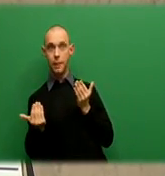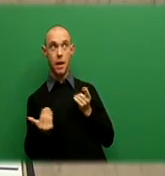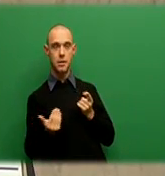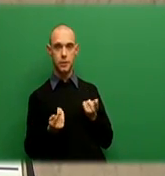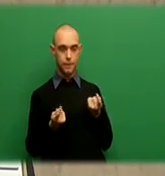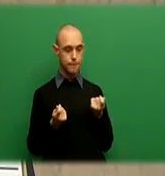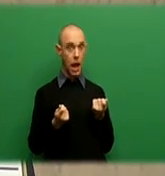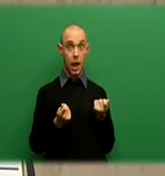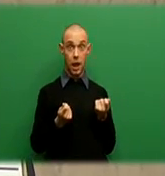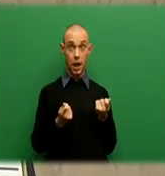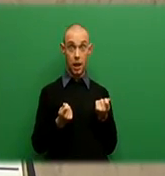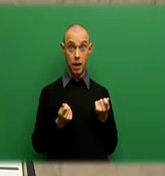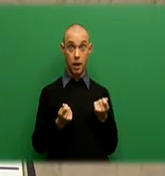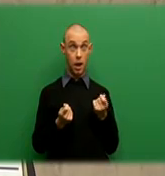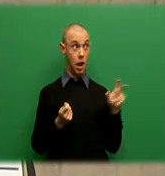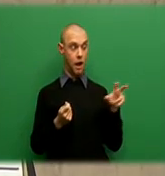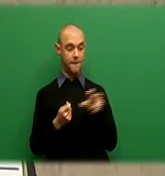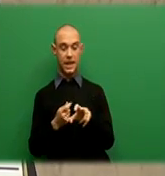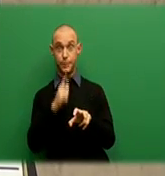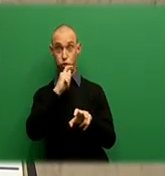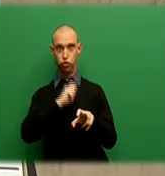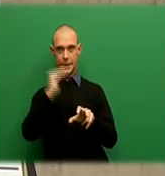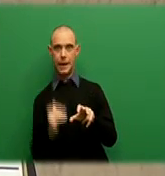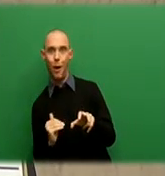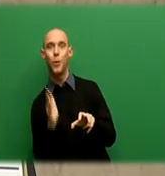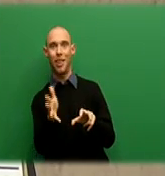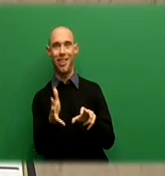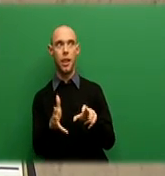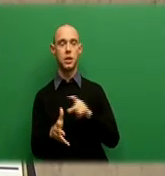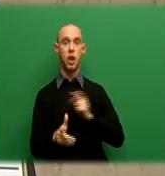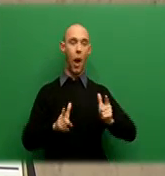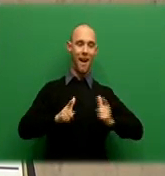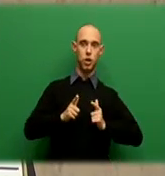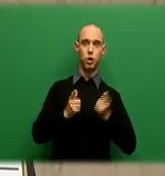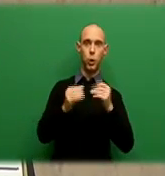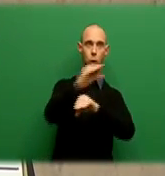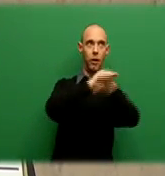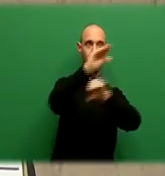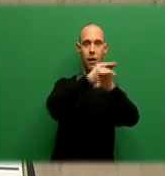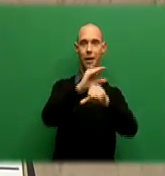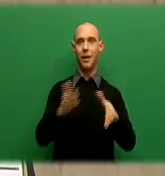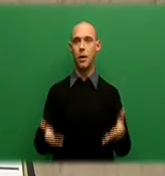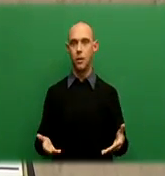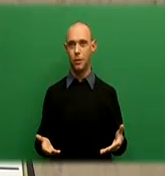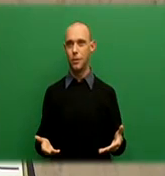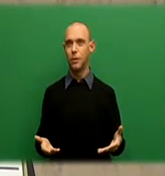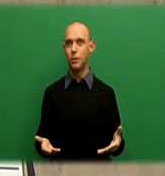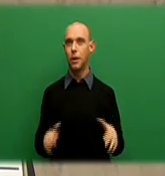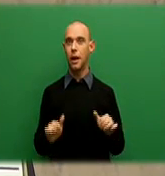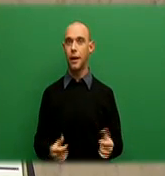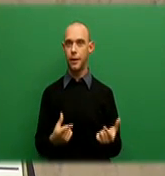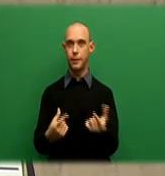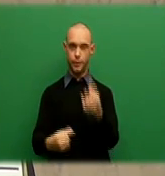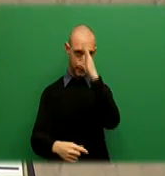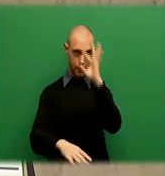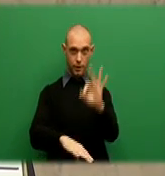of the, as just like we talk about it in terms of the exchange rate, that we're not quite sure how much of it is priced in. And